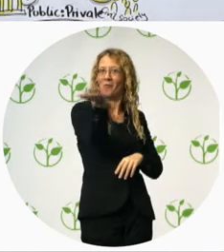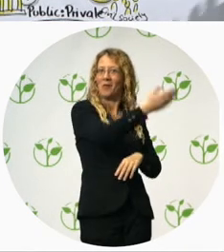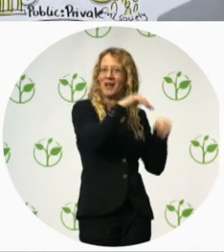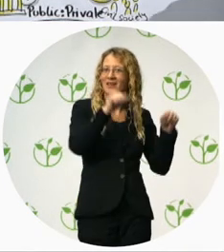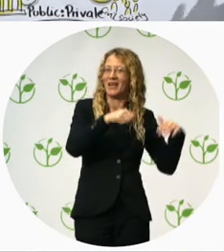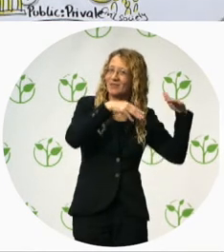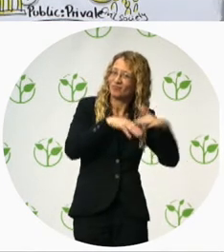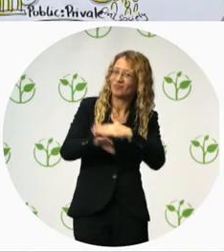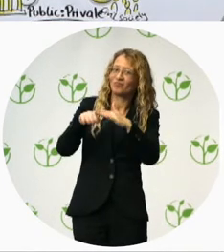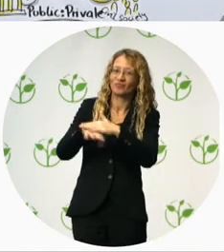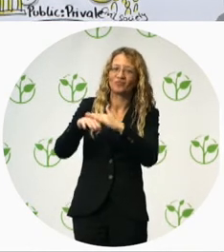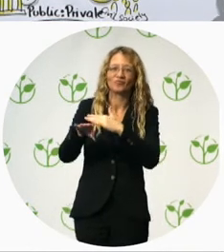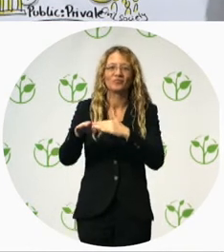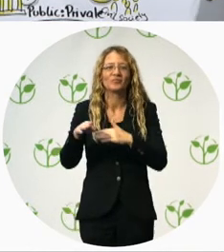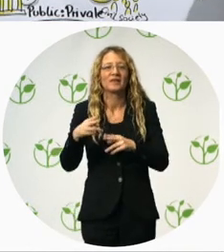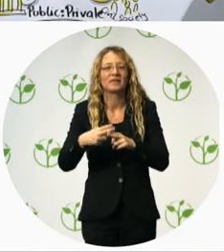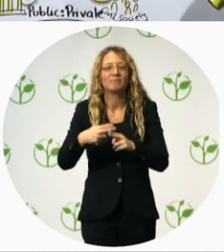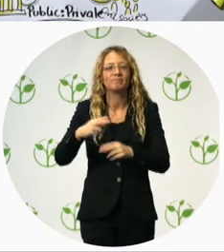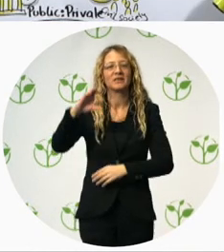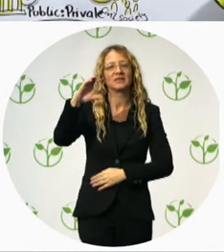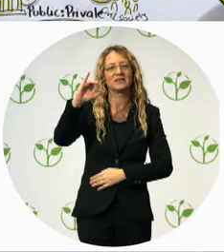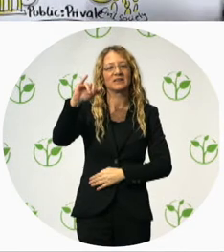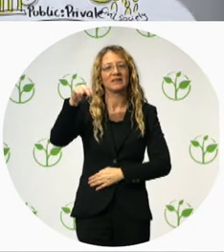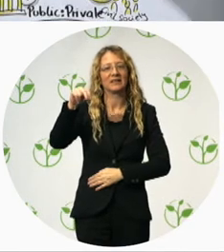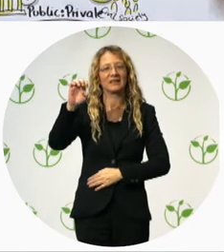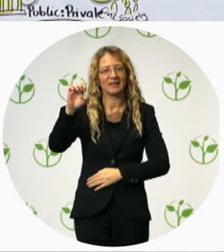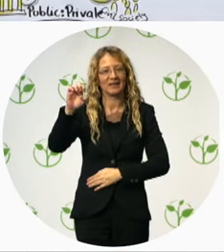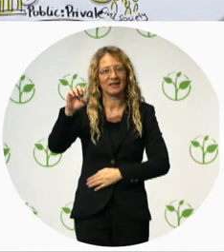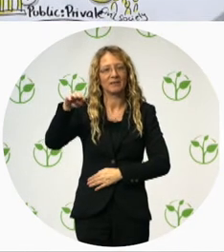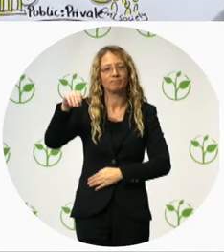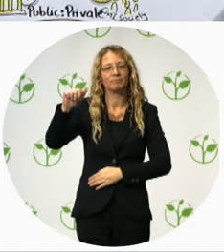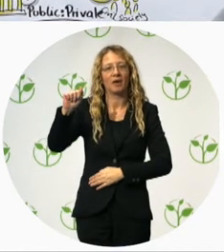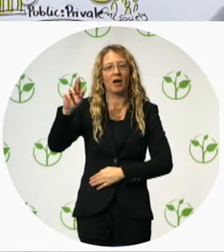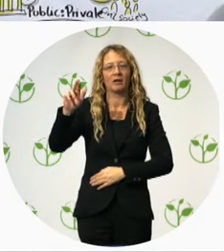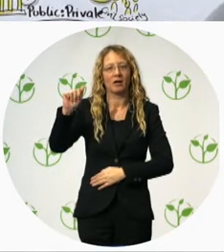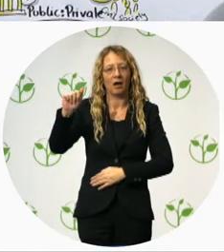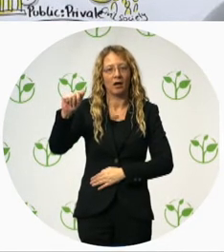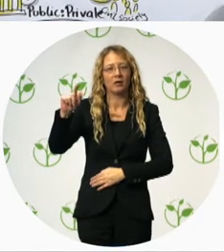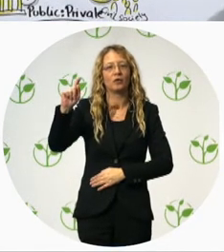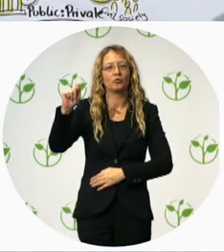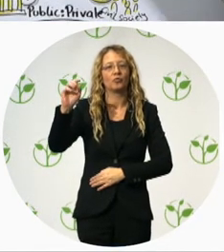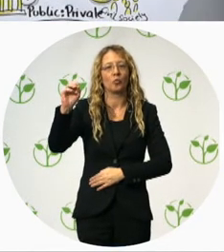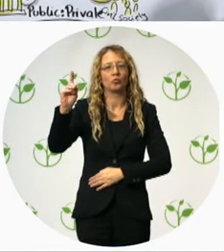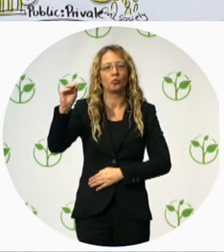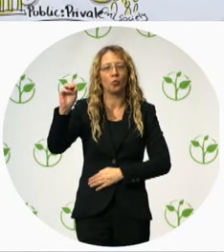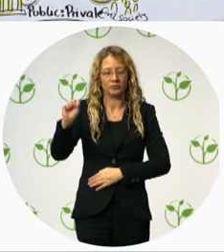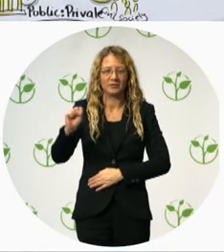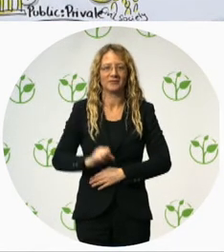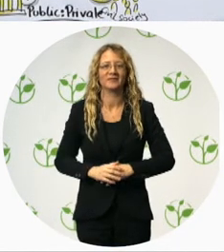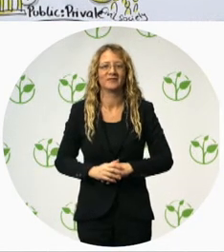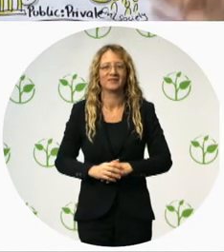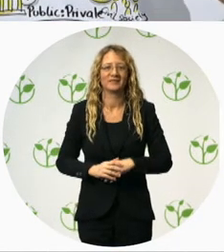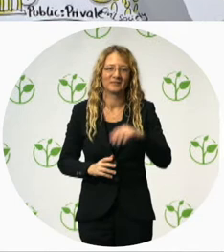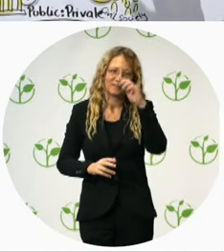hope I said it correctly, Cine para todos. Works in 12 cities in Colombia. It's based on a